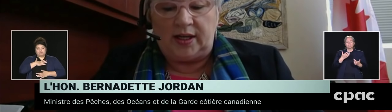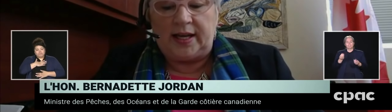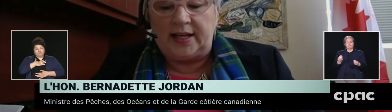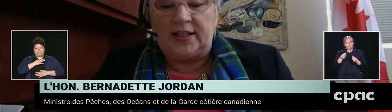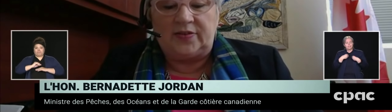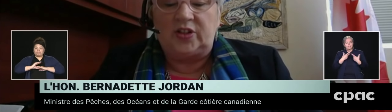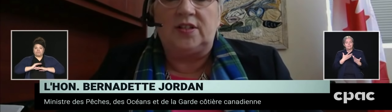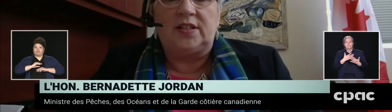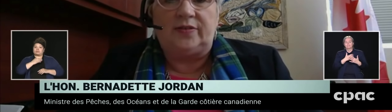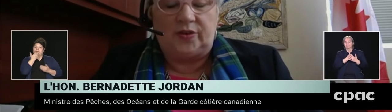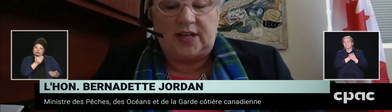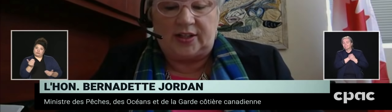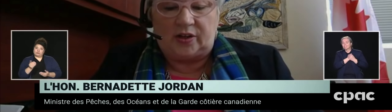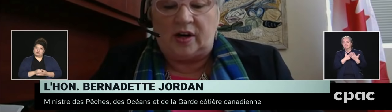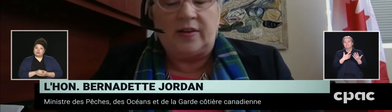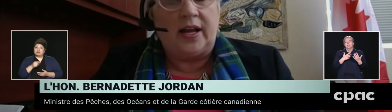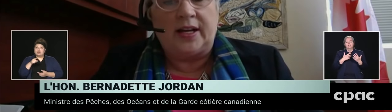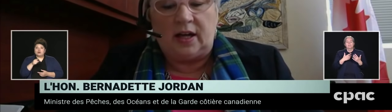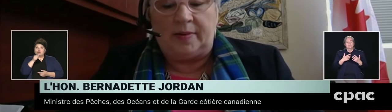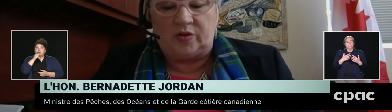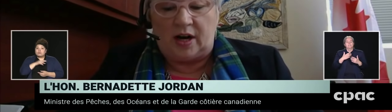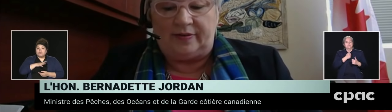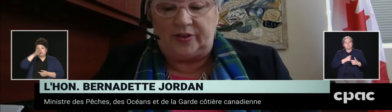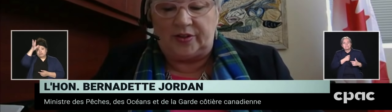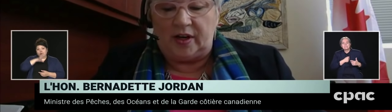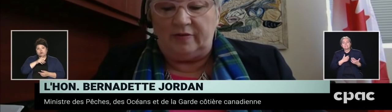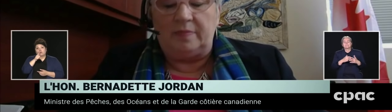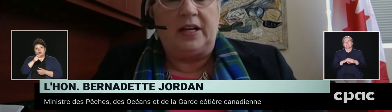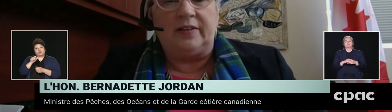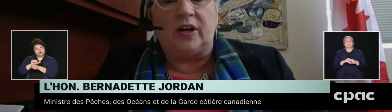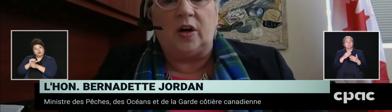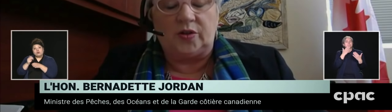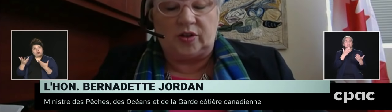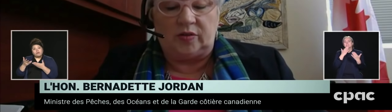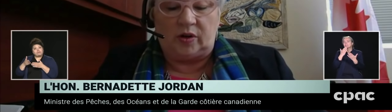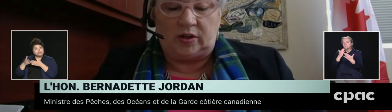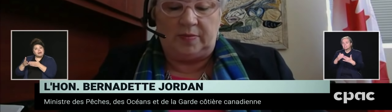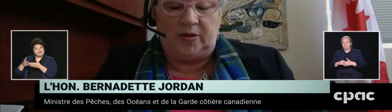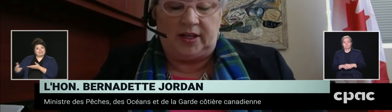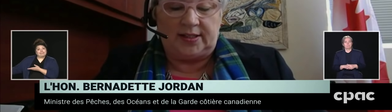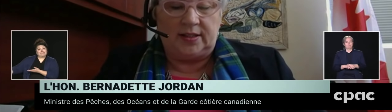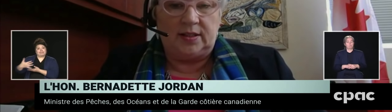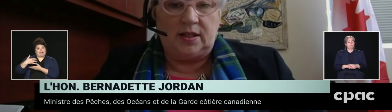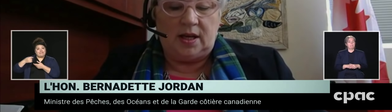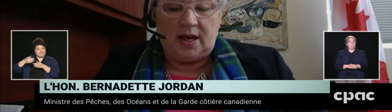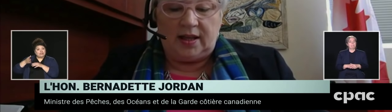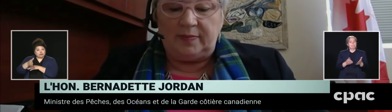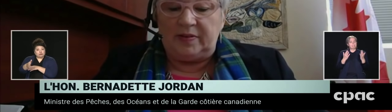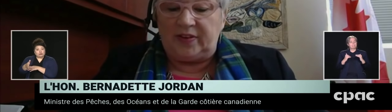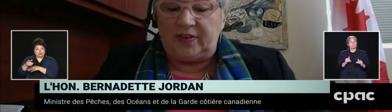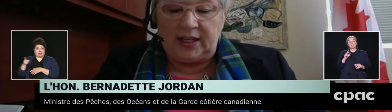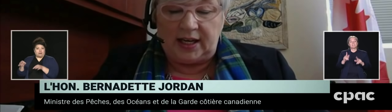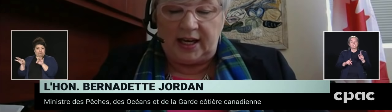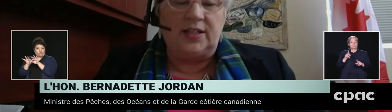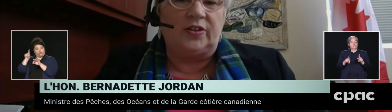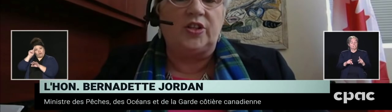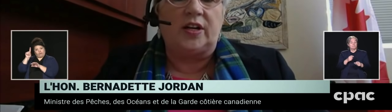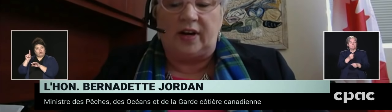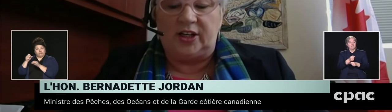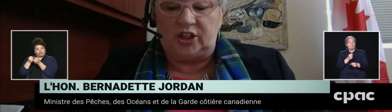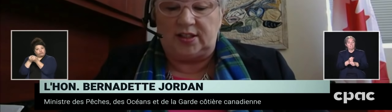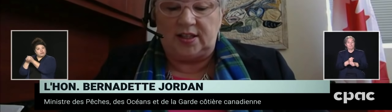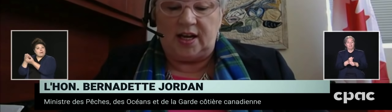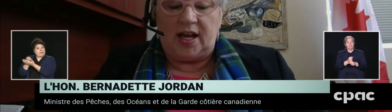who work in Canada's fish and seafood sector are the economic drivers for many of our coastal and rural communities. They've been feeding Canadians